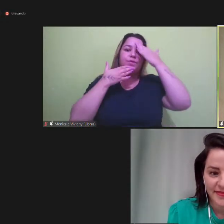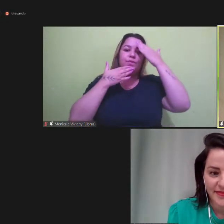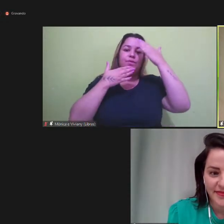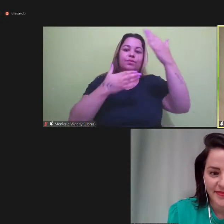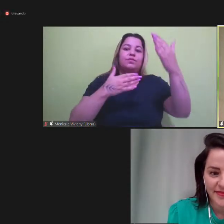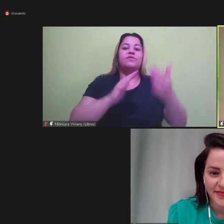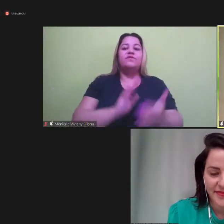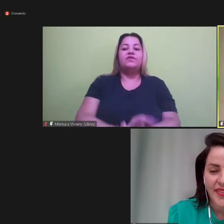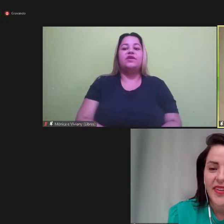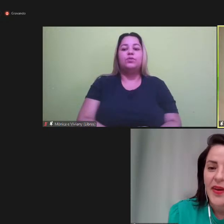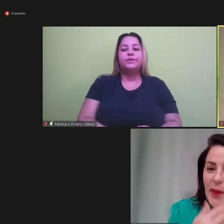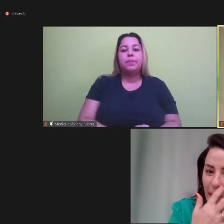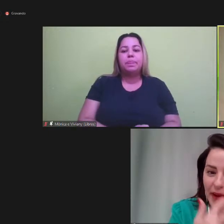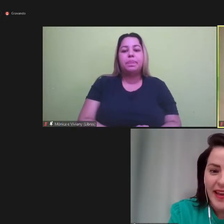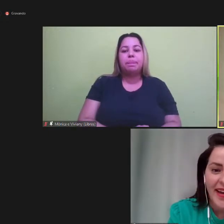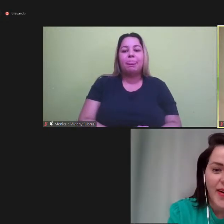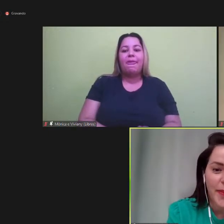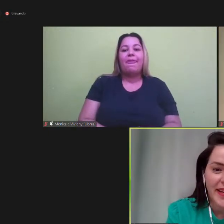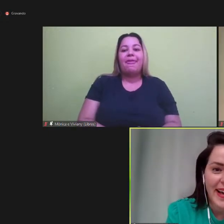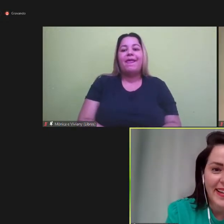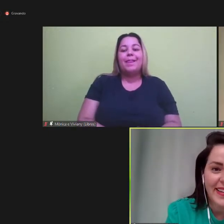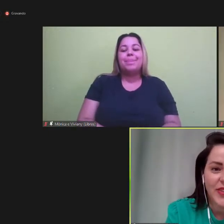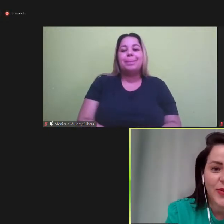Thank you very much, Gisele.